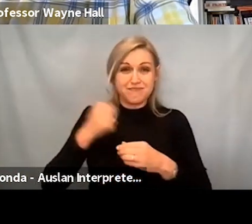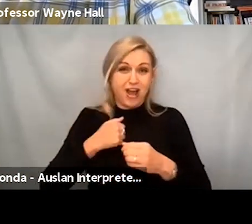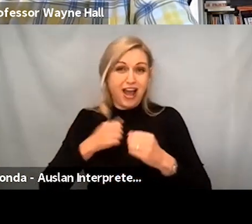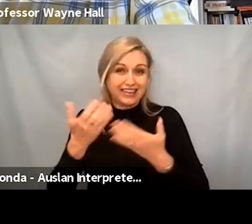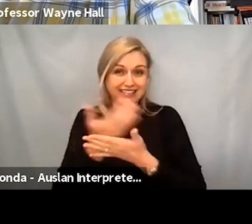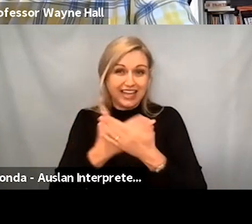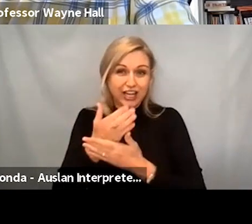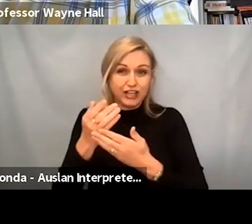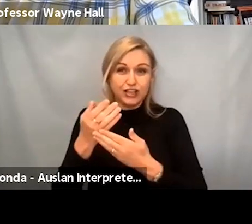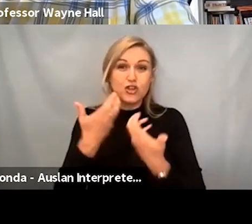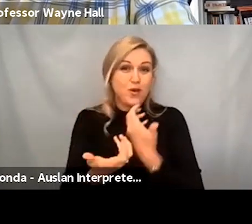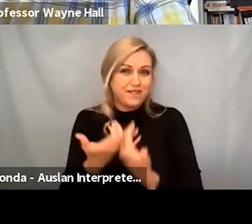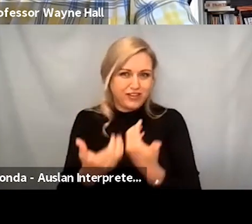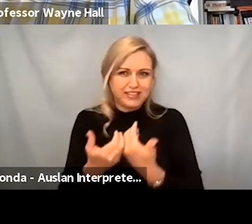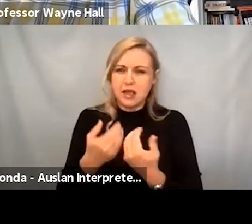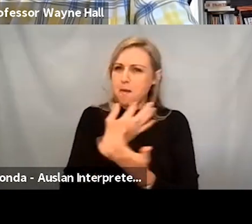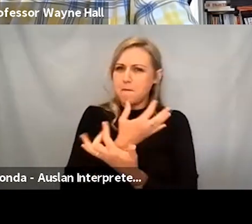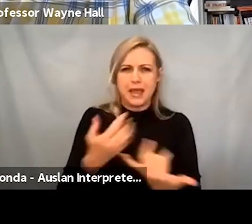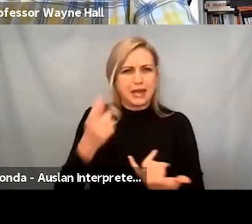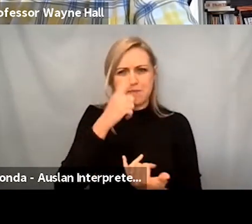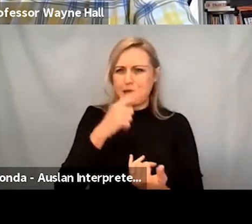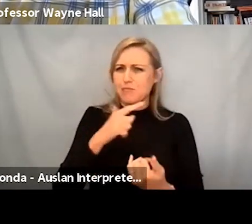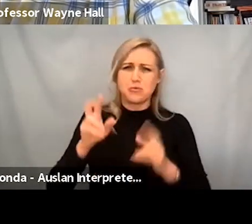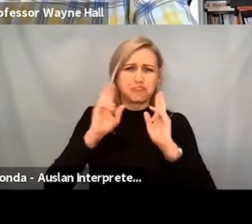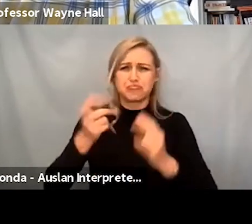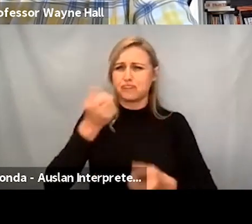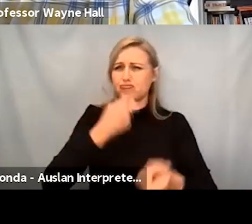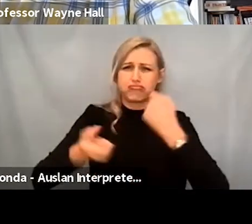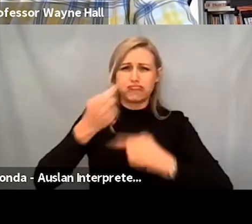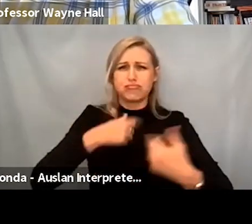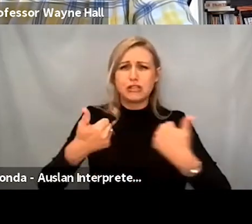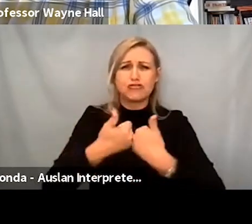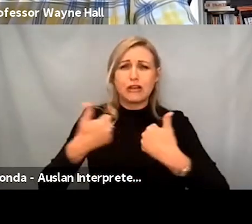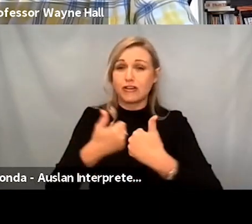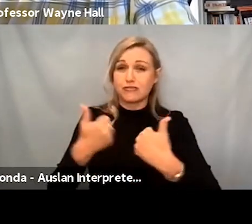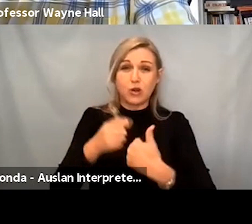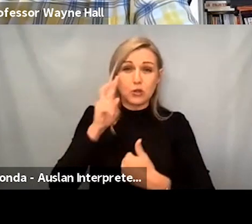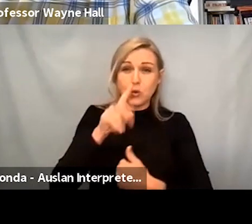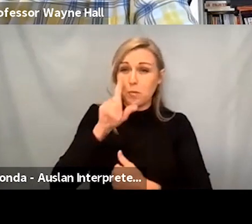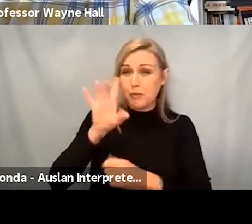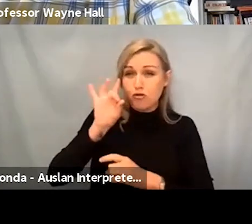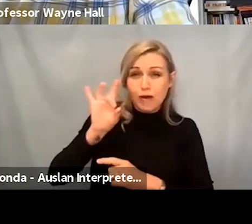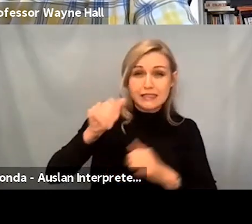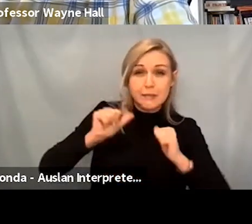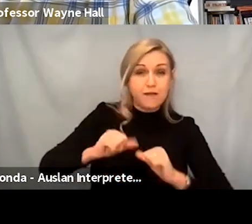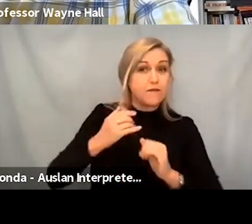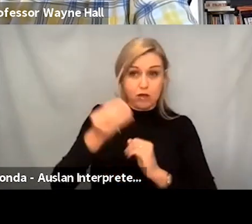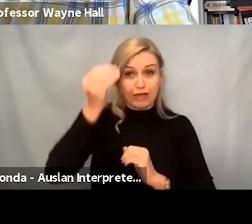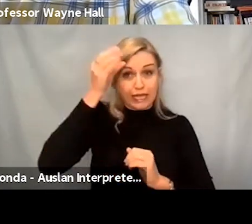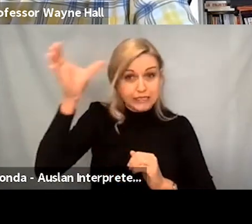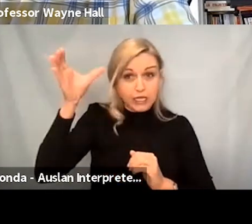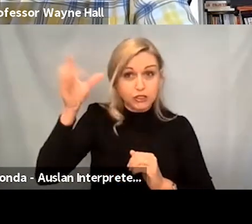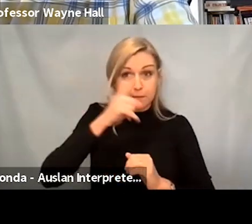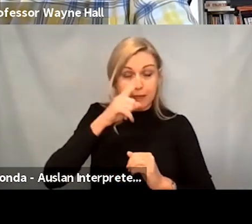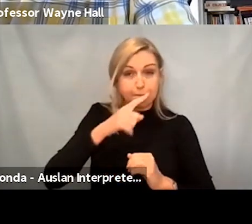And I saw a lot of people do very crazy things using these drugs. Very intelligent people, I should say. They were